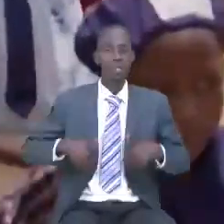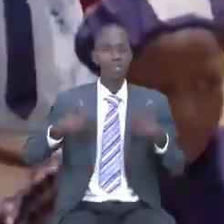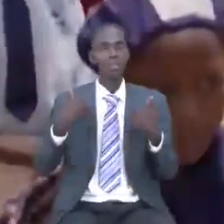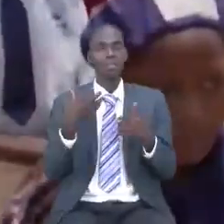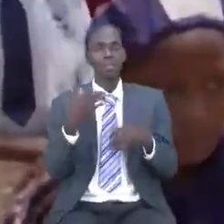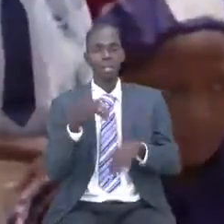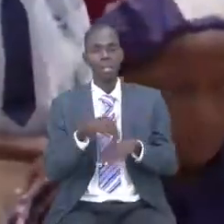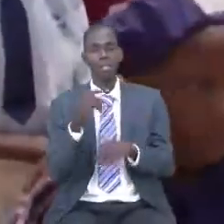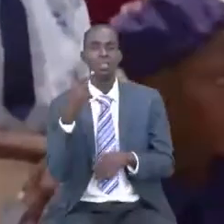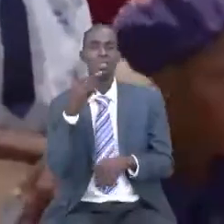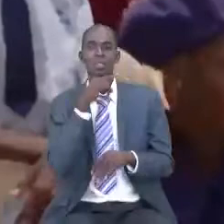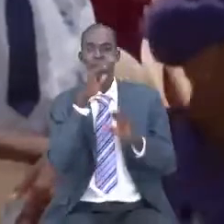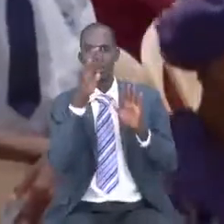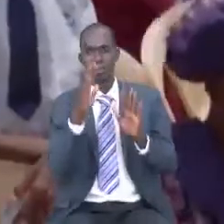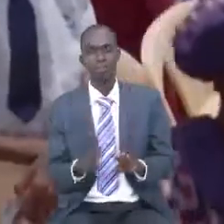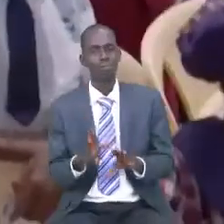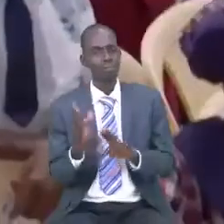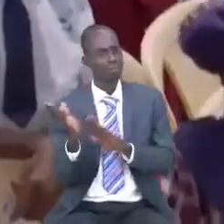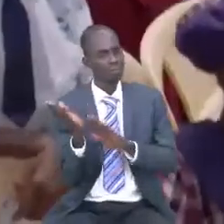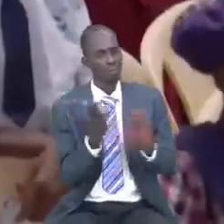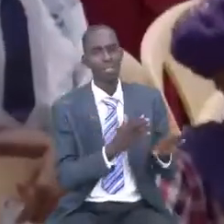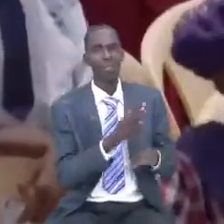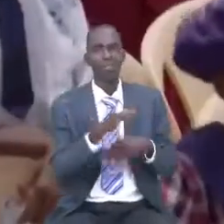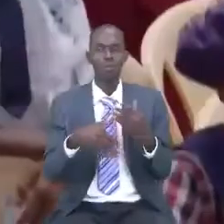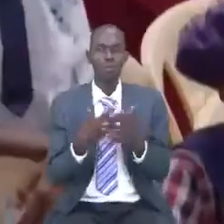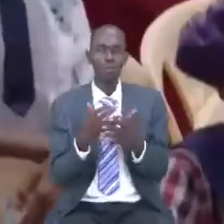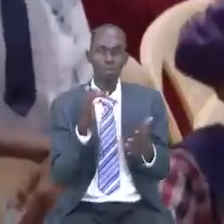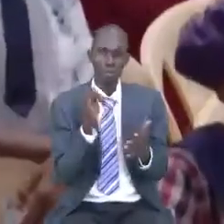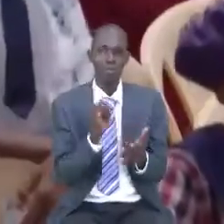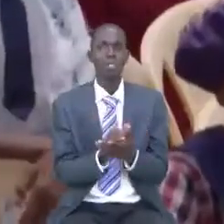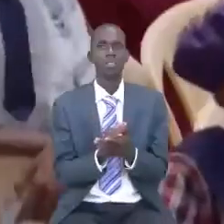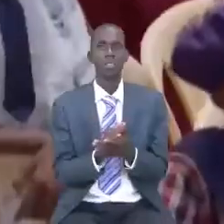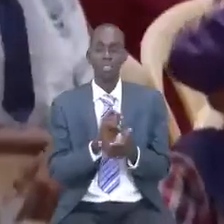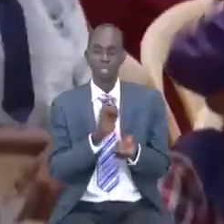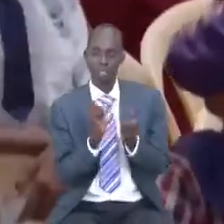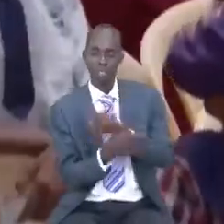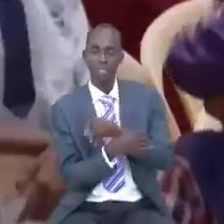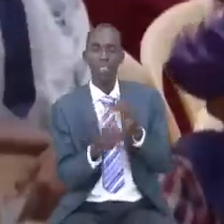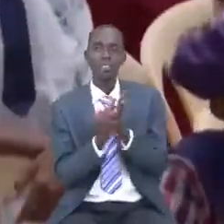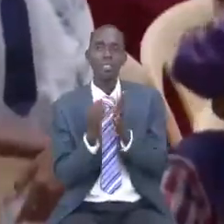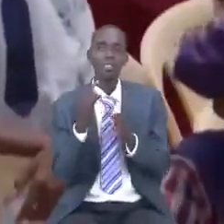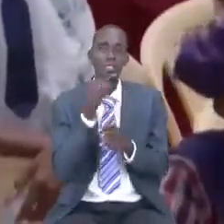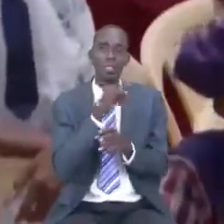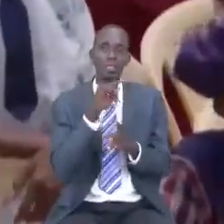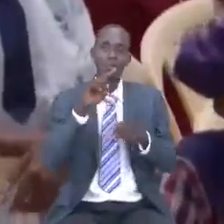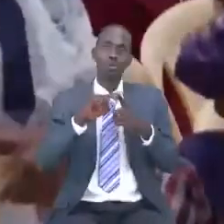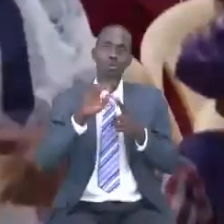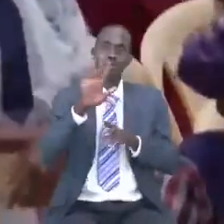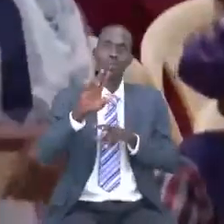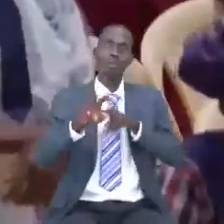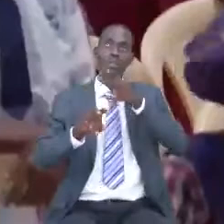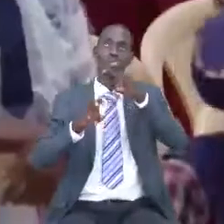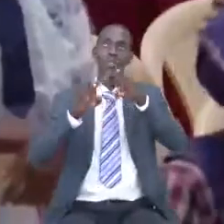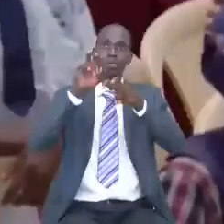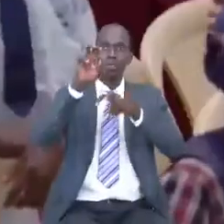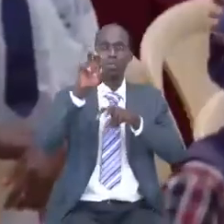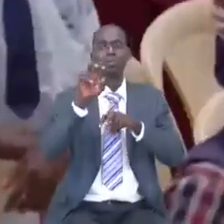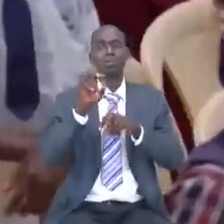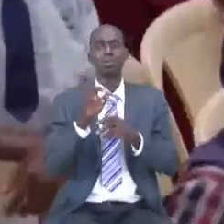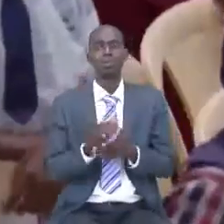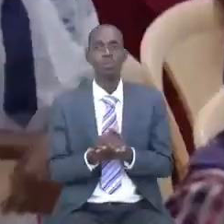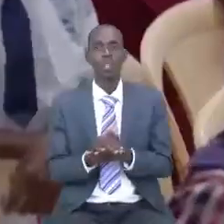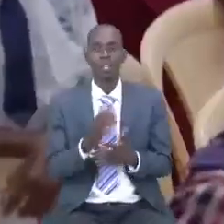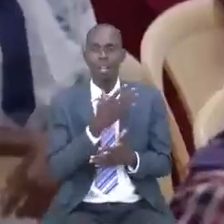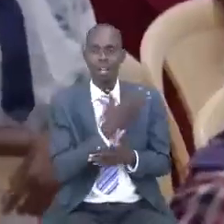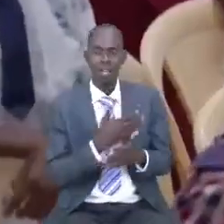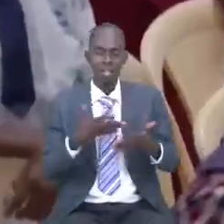told a lie against me. Get off that train and understand that can be a ladder that